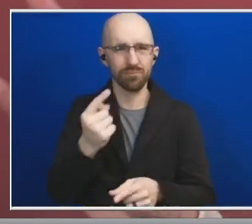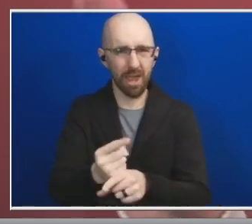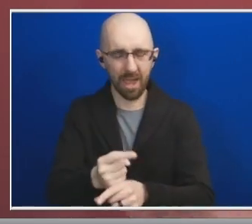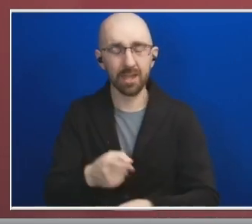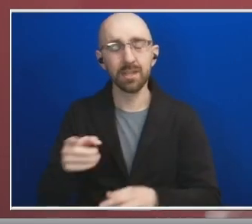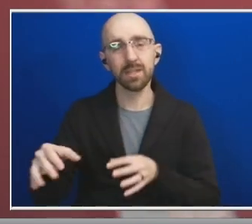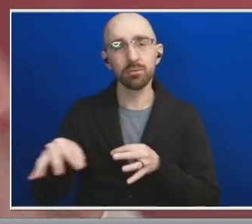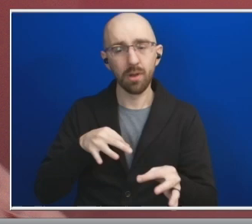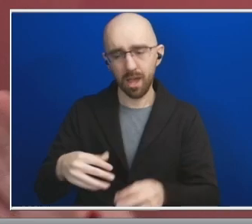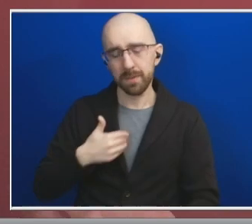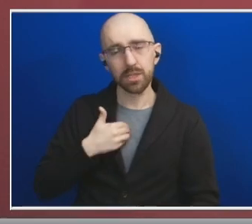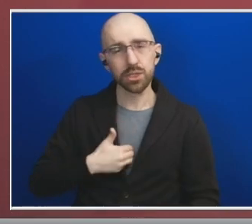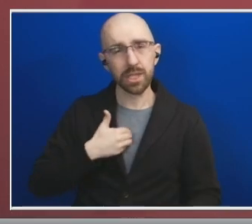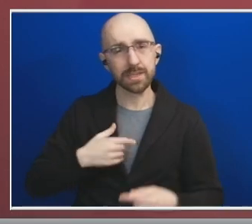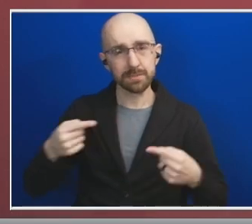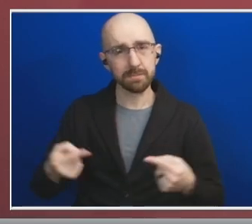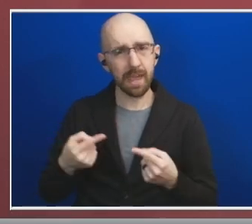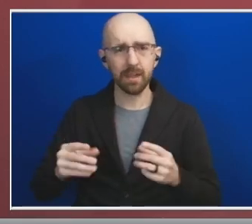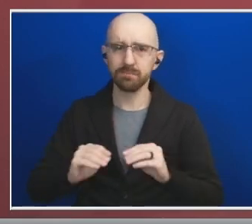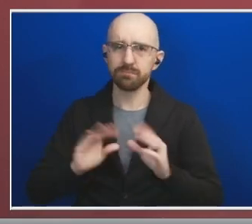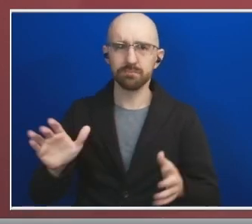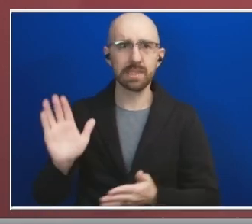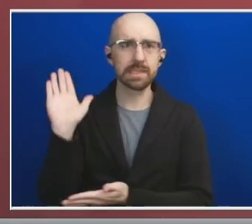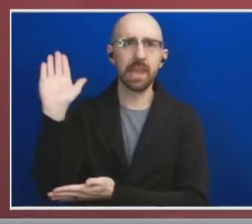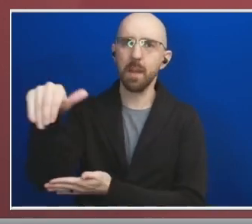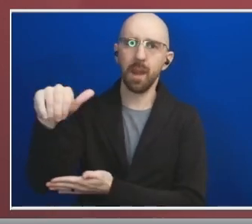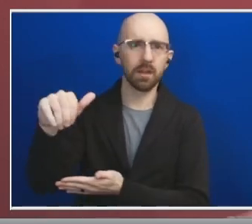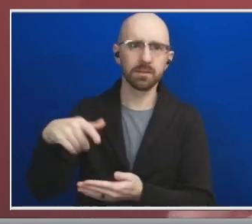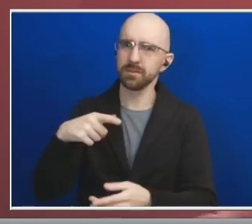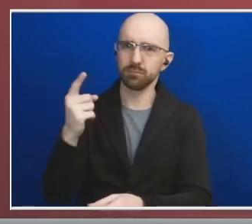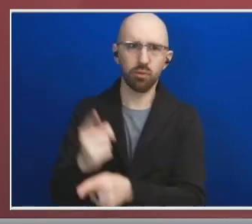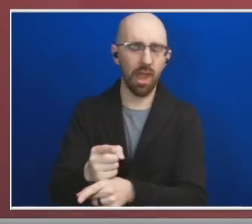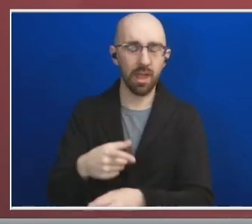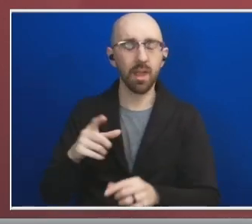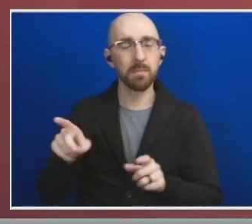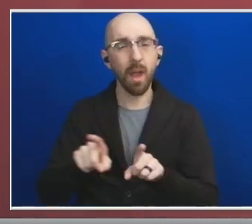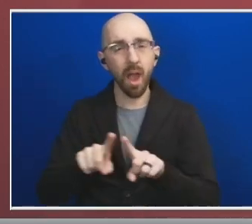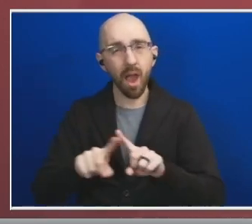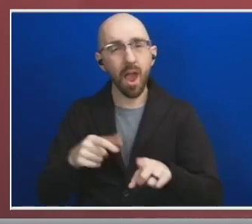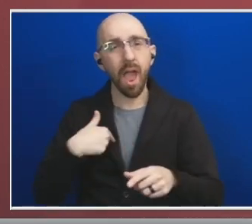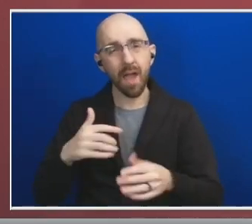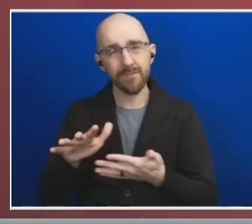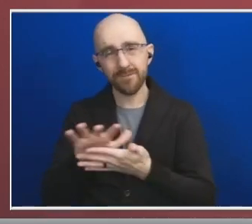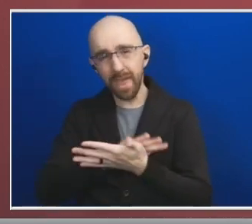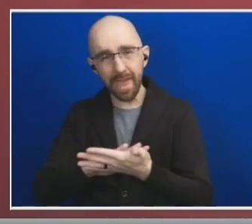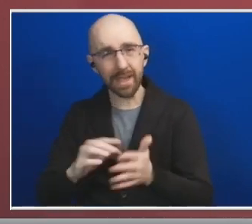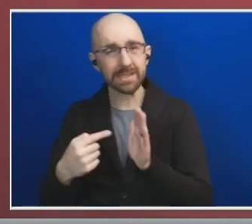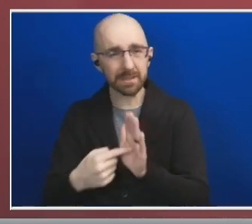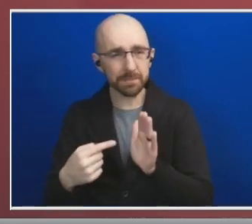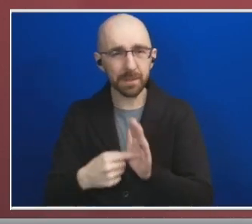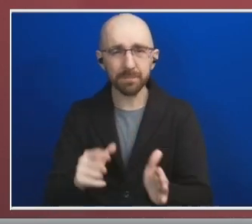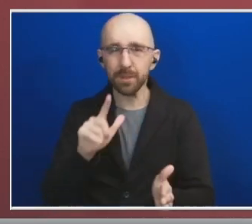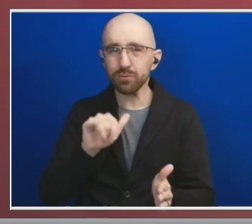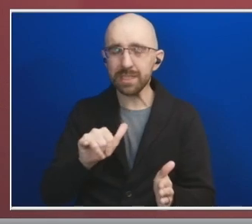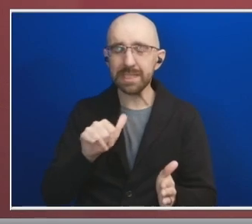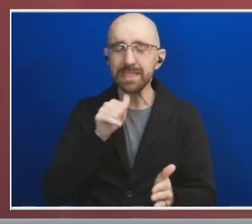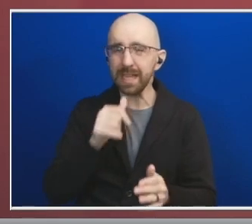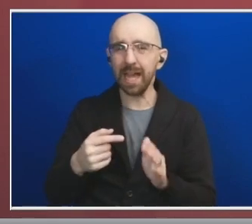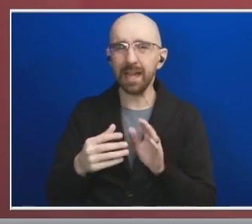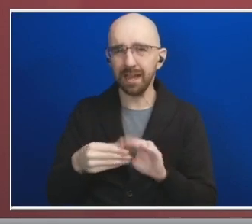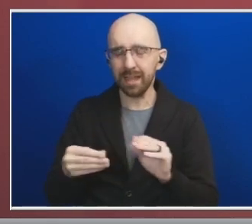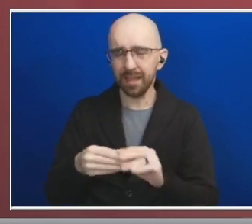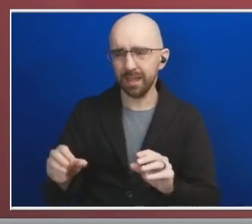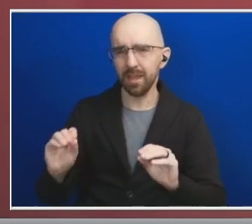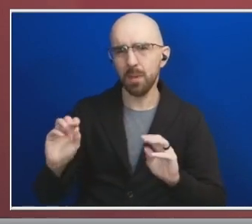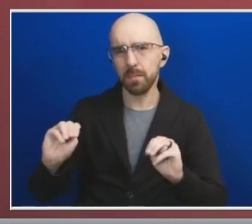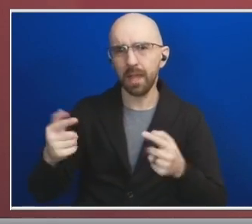that's clear, slam dunk, let's do this. But if you come in with a vague symptom that's not totally really saying, oh my gosh, this is for sure